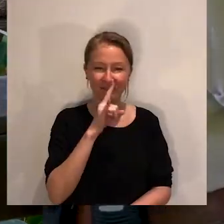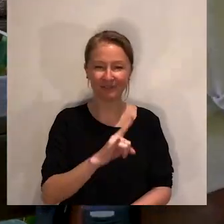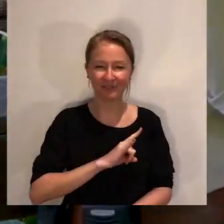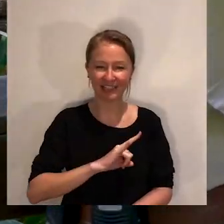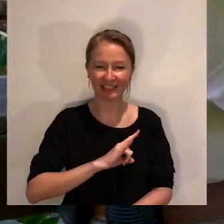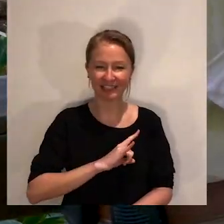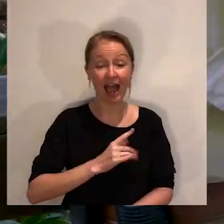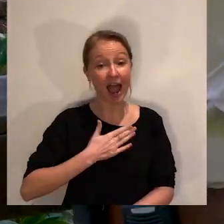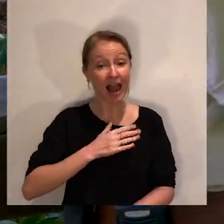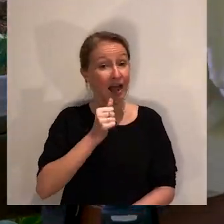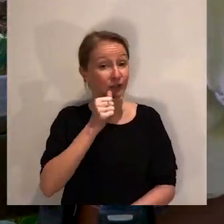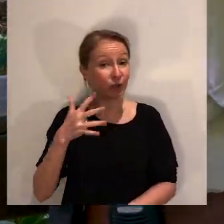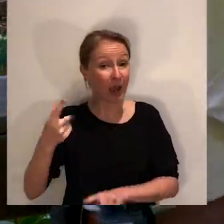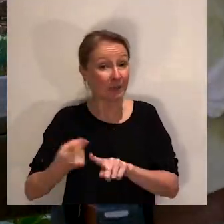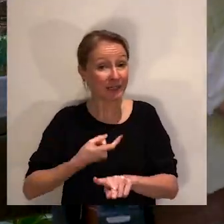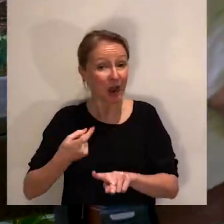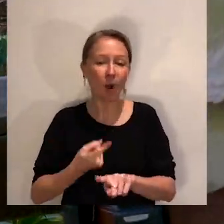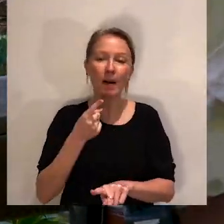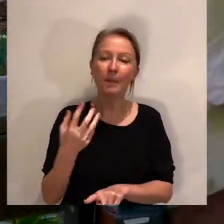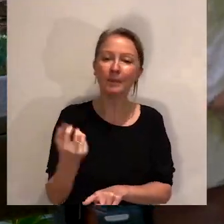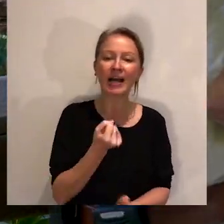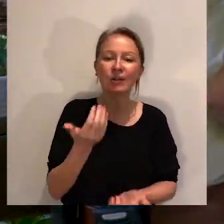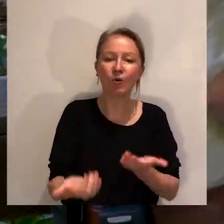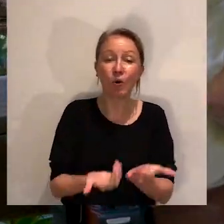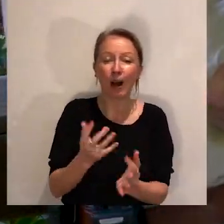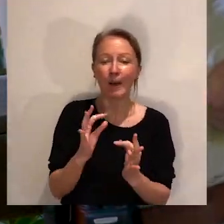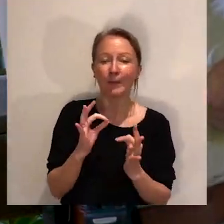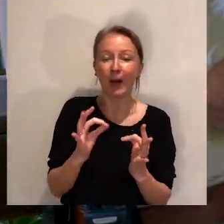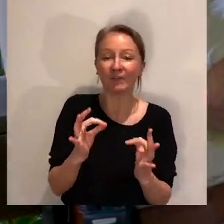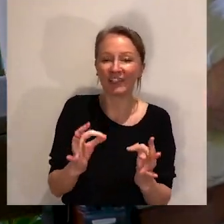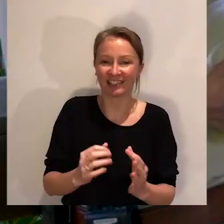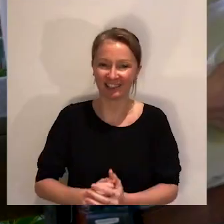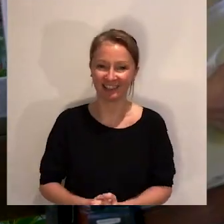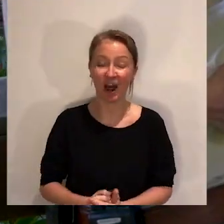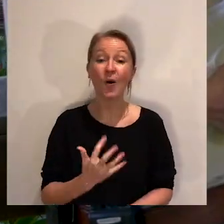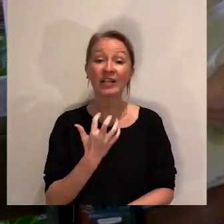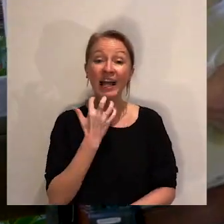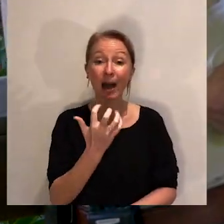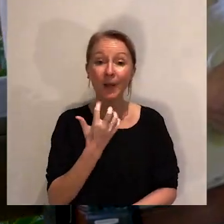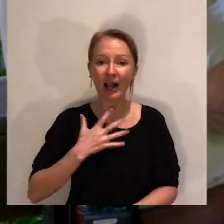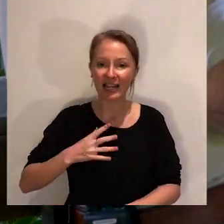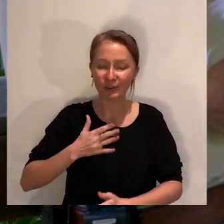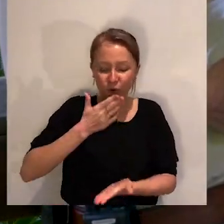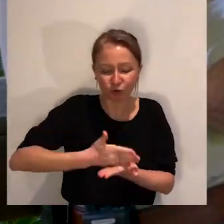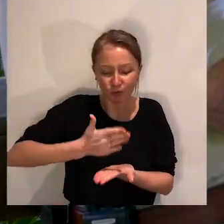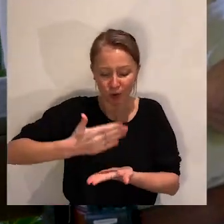to be cooked just right. His apple has to be cut just the right size because his teeth are a little bit